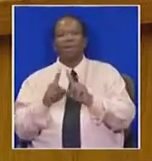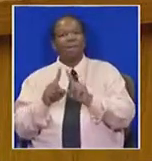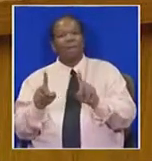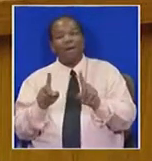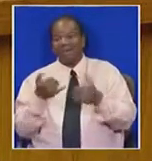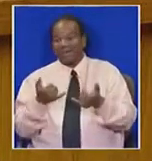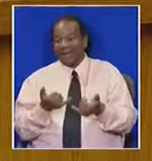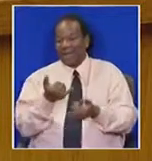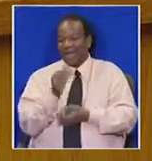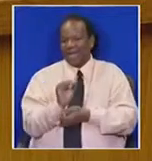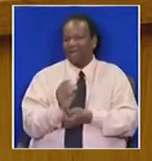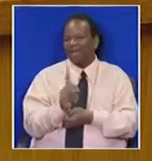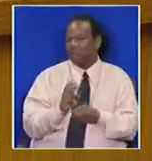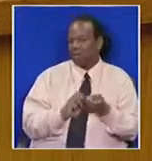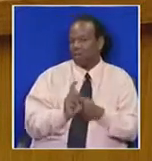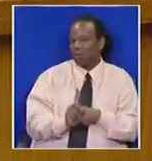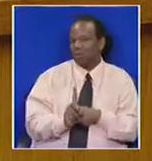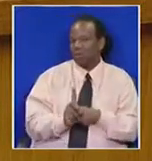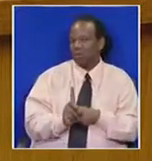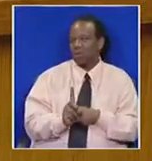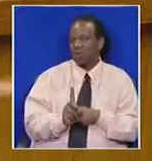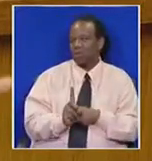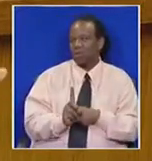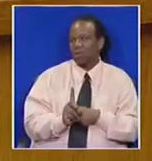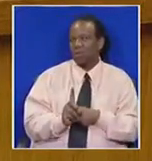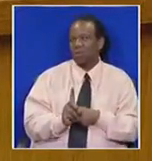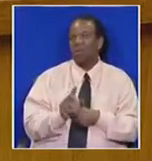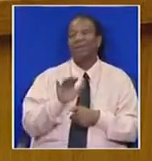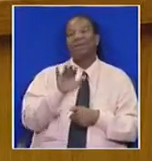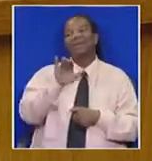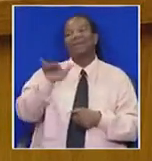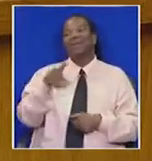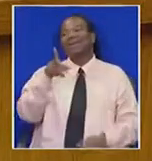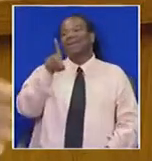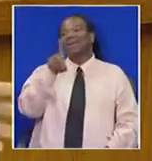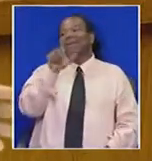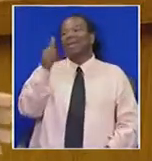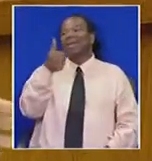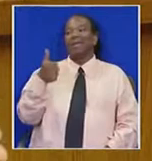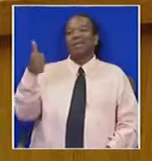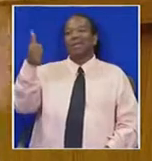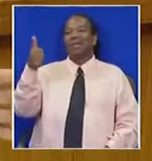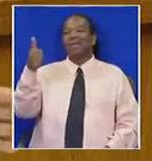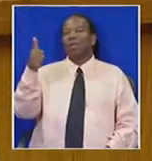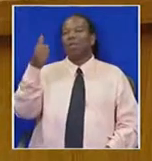have today is the leader of the opposition who on one day